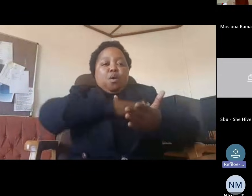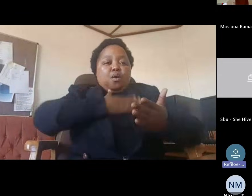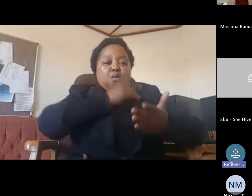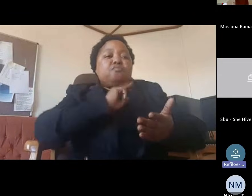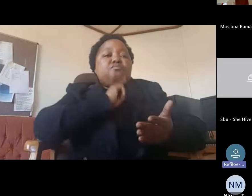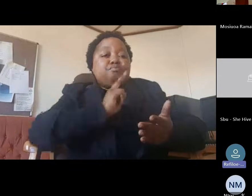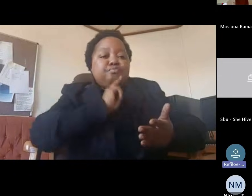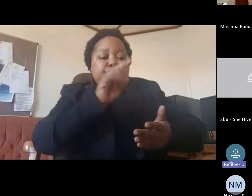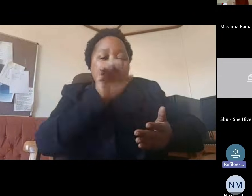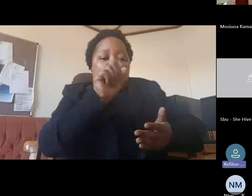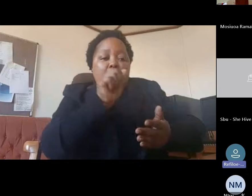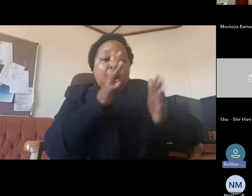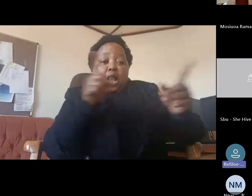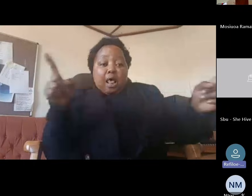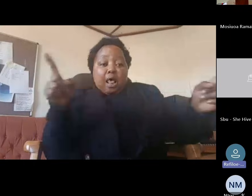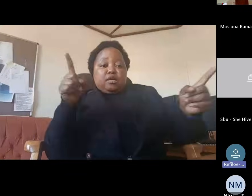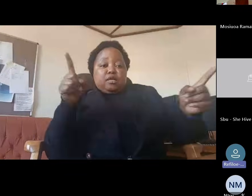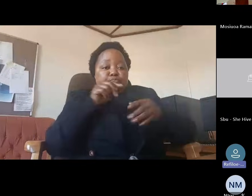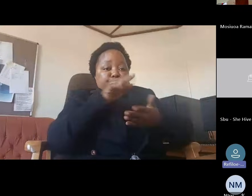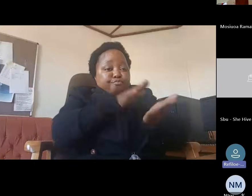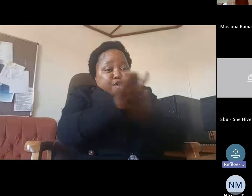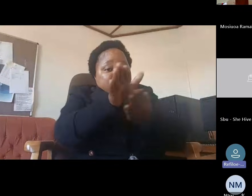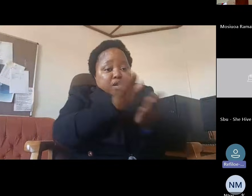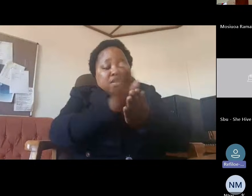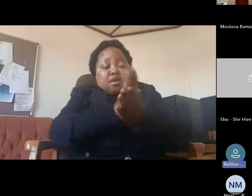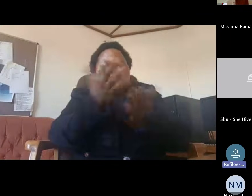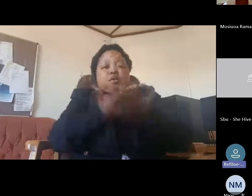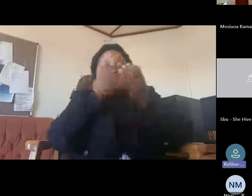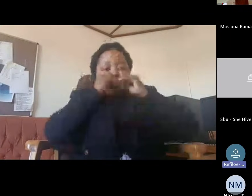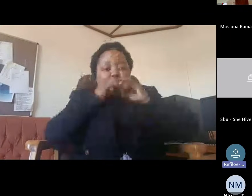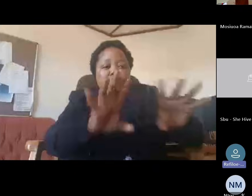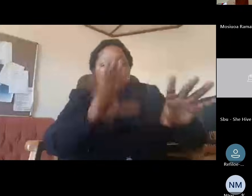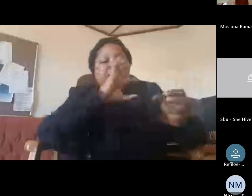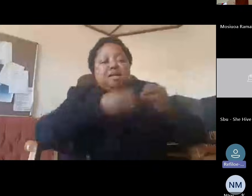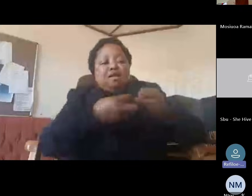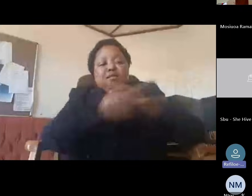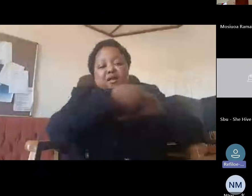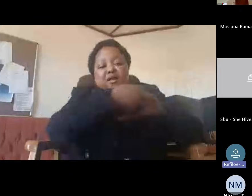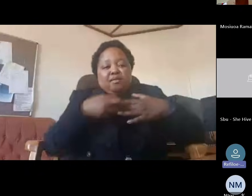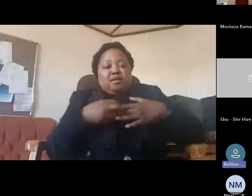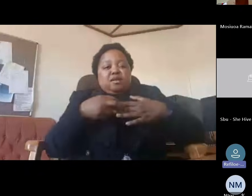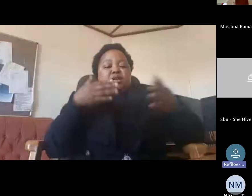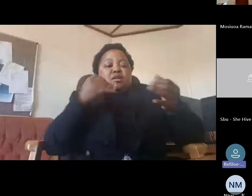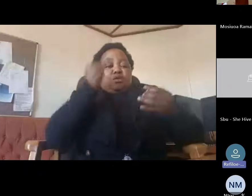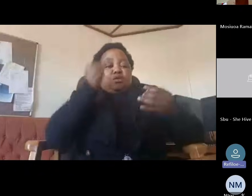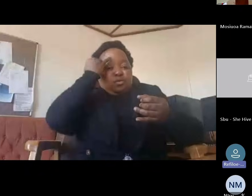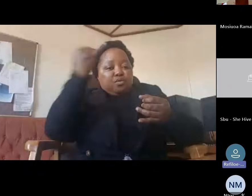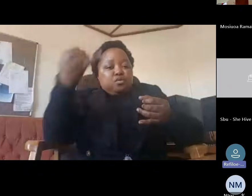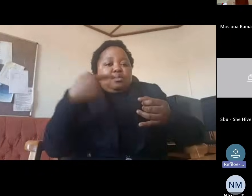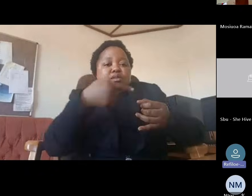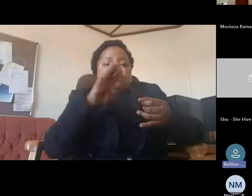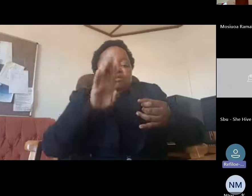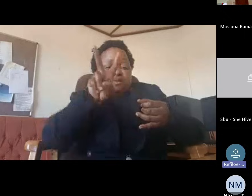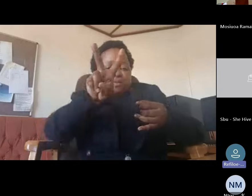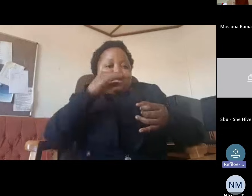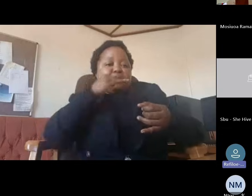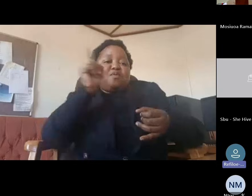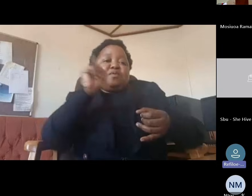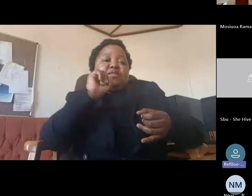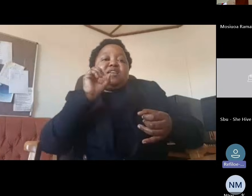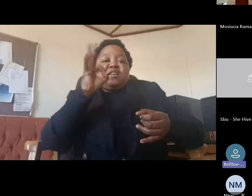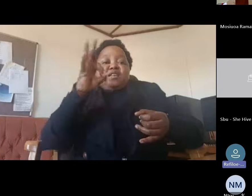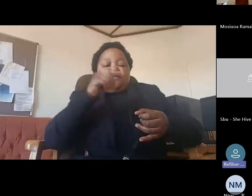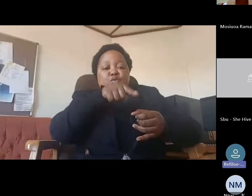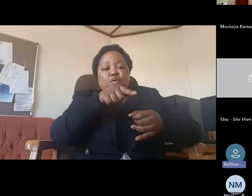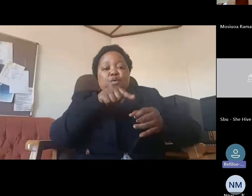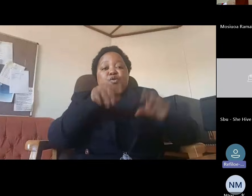print in the messaging that we say to try to address the issues of GBV. It says that even if when you are in your car or you are